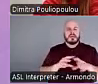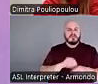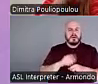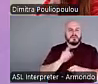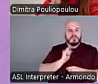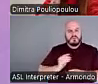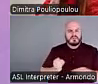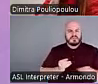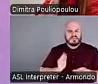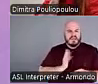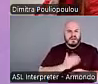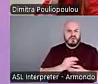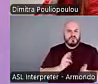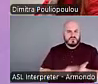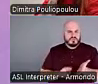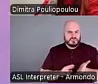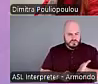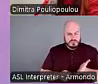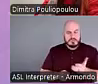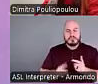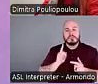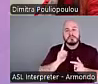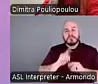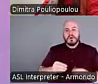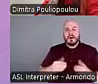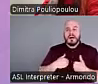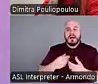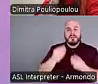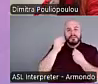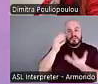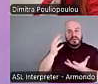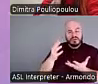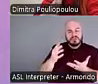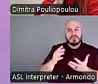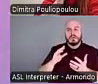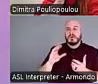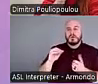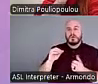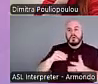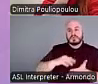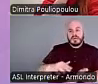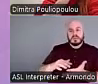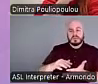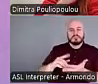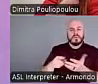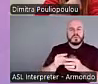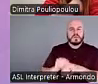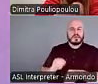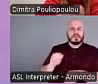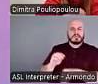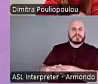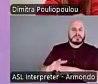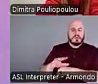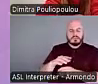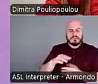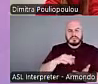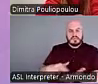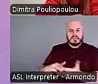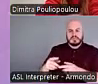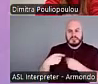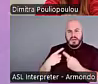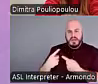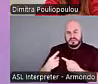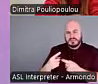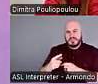research and to have an item to code for studies that they only consulted patients in a post hoc manner without